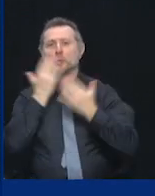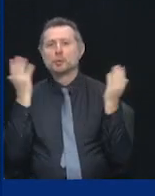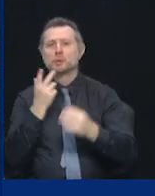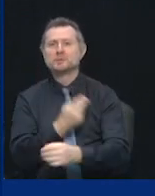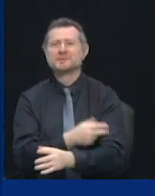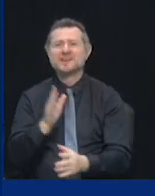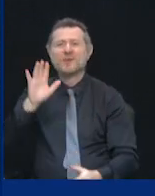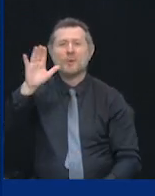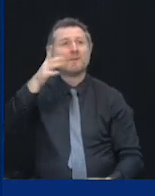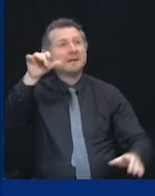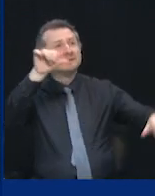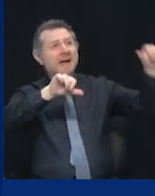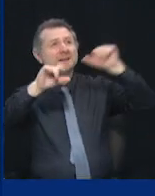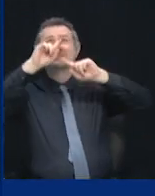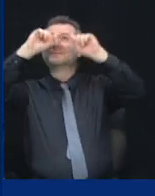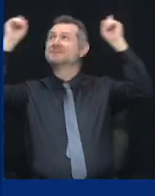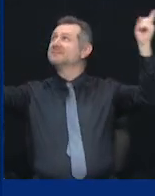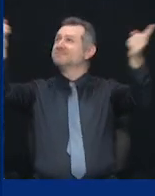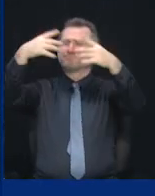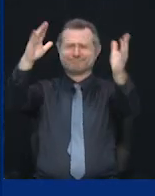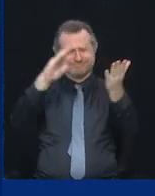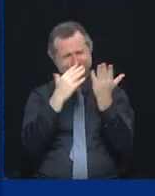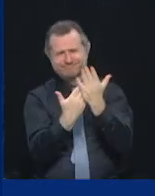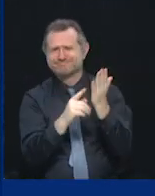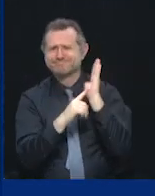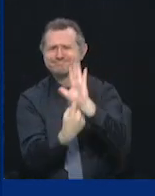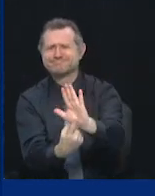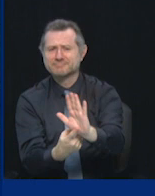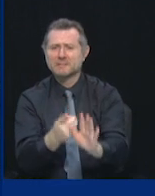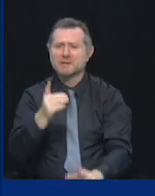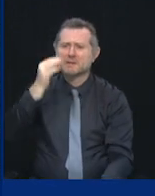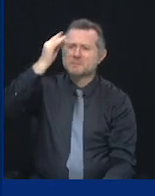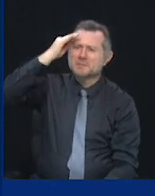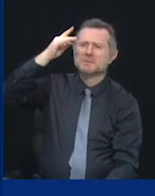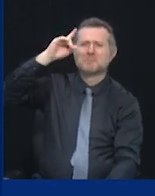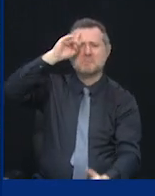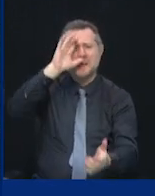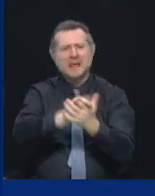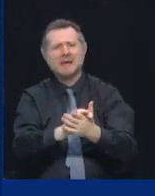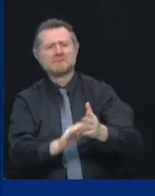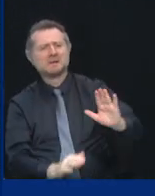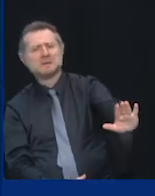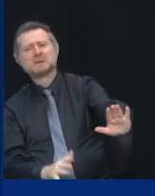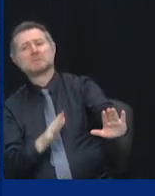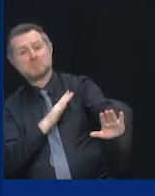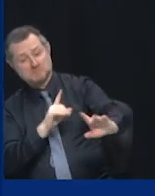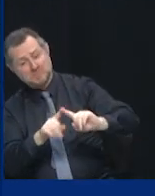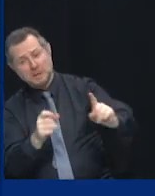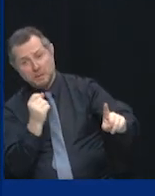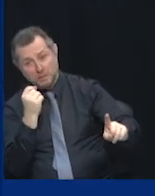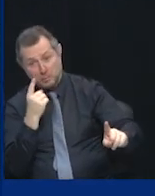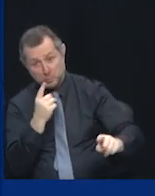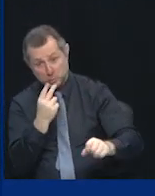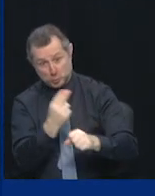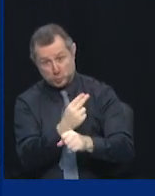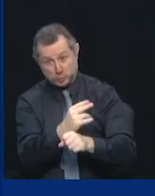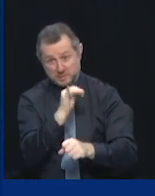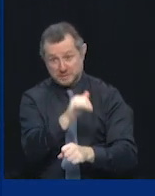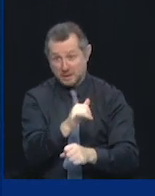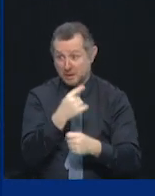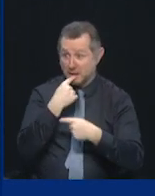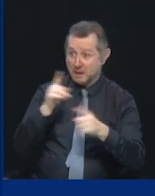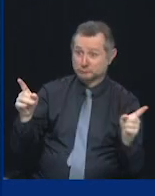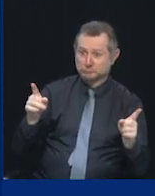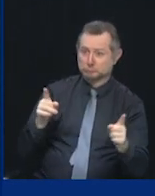to it. You can have a theory, you can have a belief, but you can't use that to make public policy without science and without